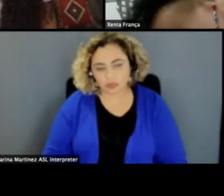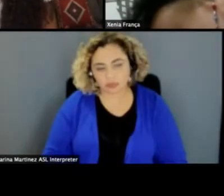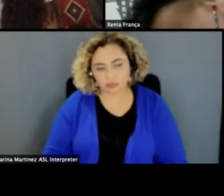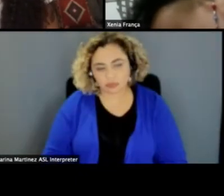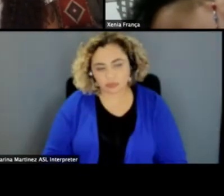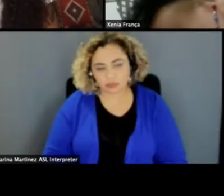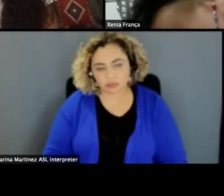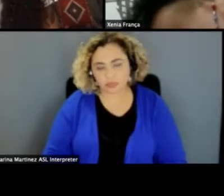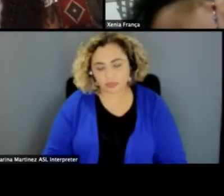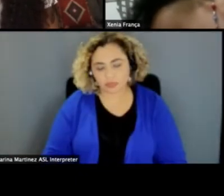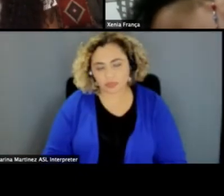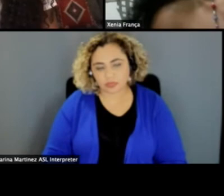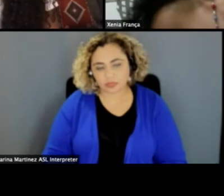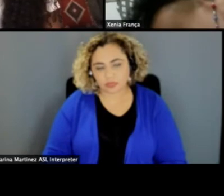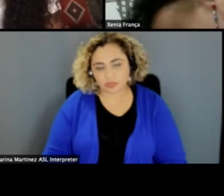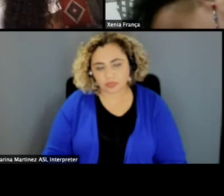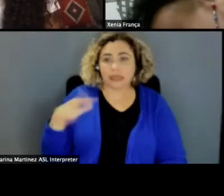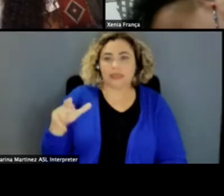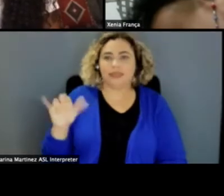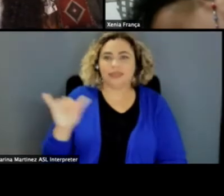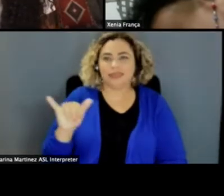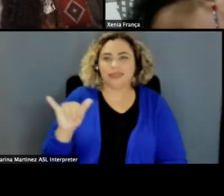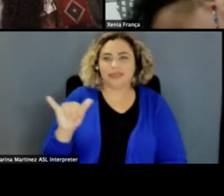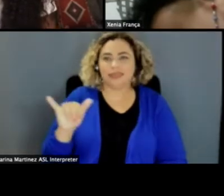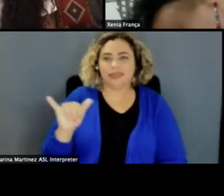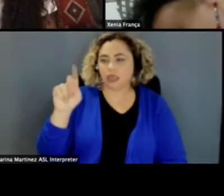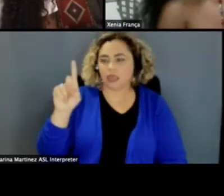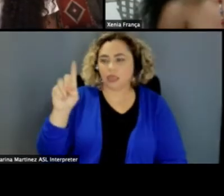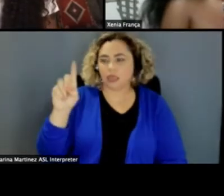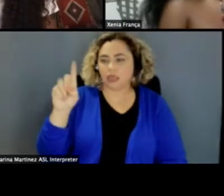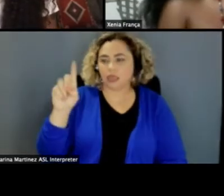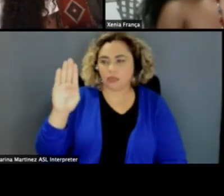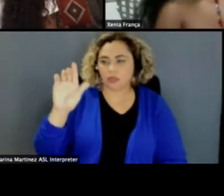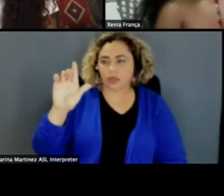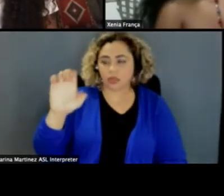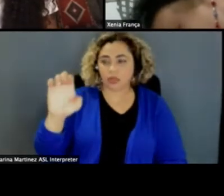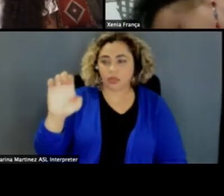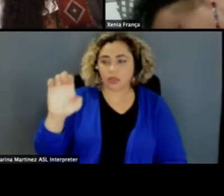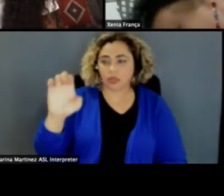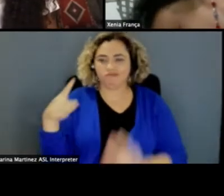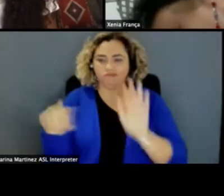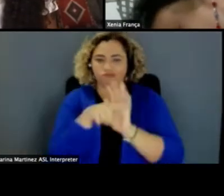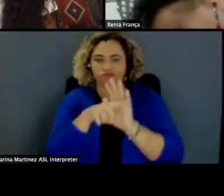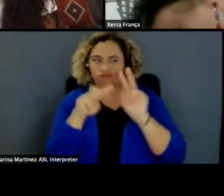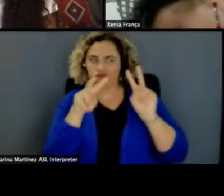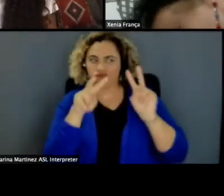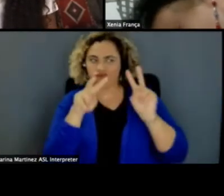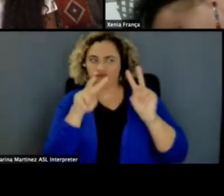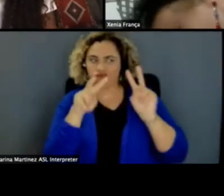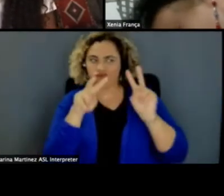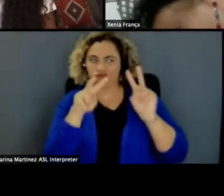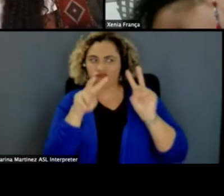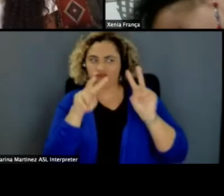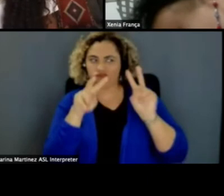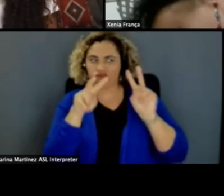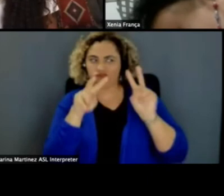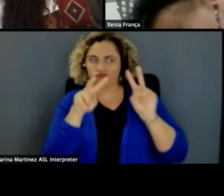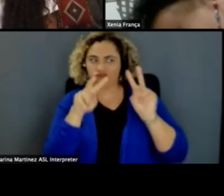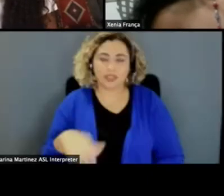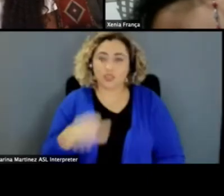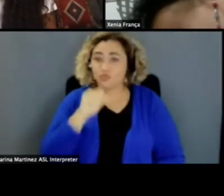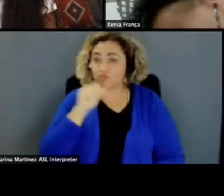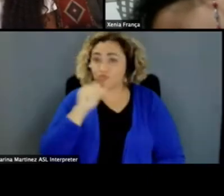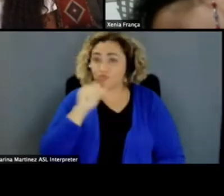Candomblé is seen as which is the religion where orishas are, is seen as a very negative thing in Brazil and was generally not